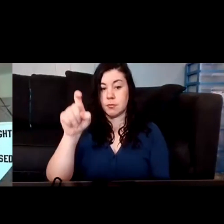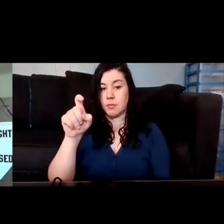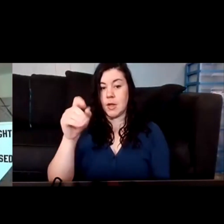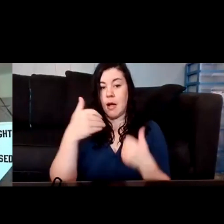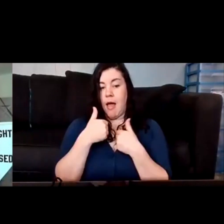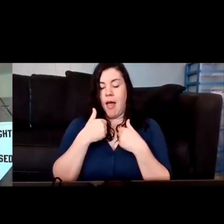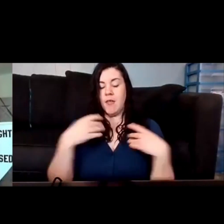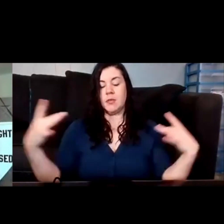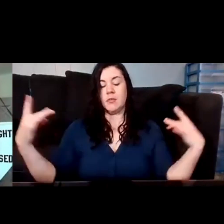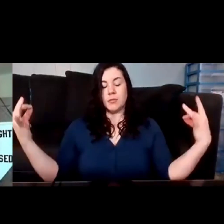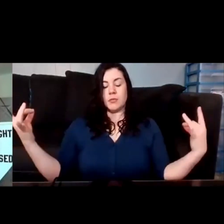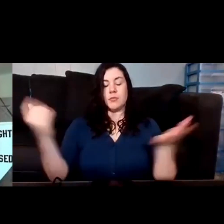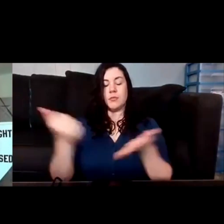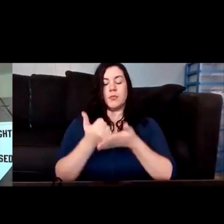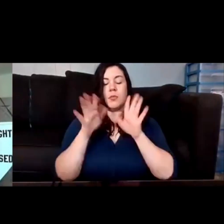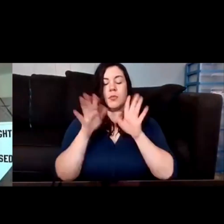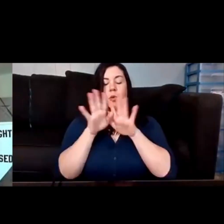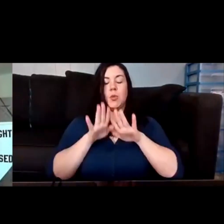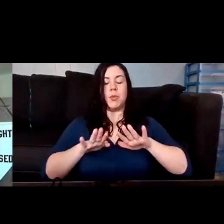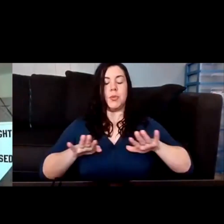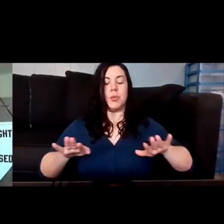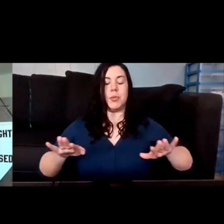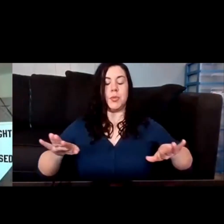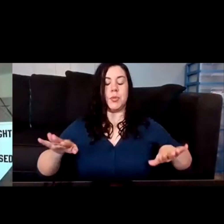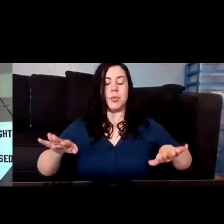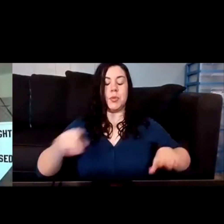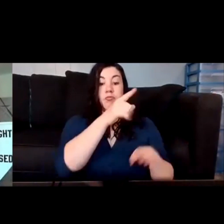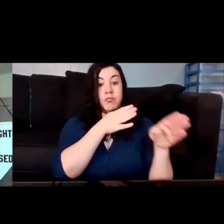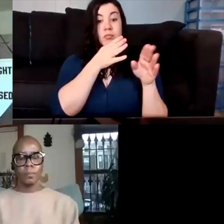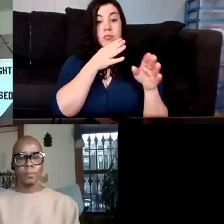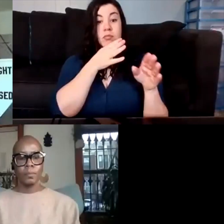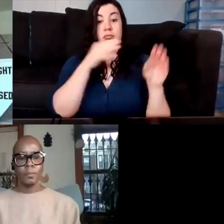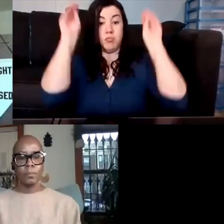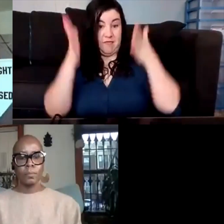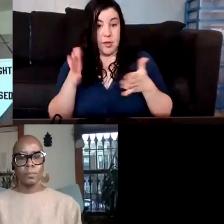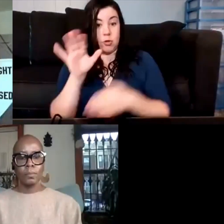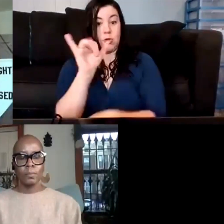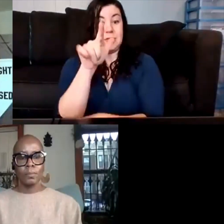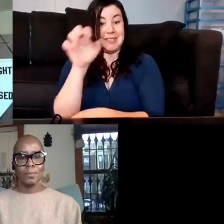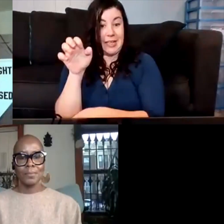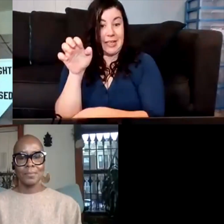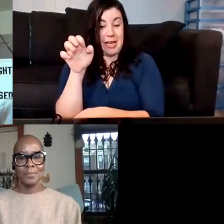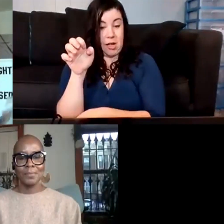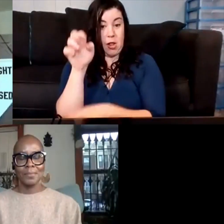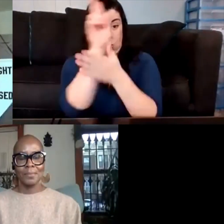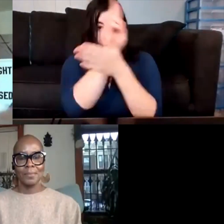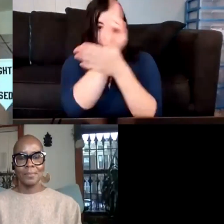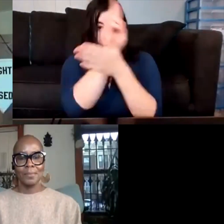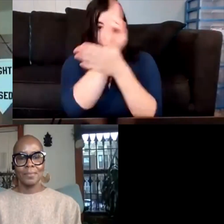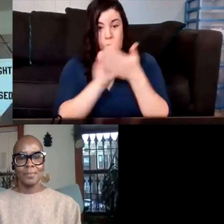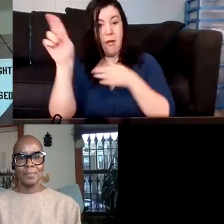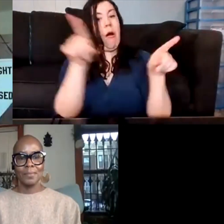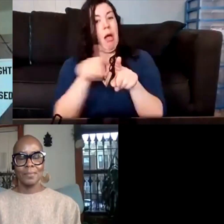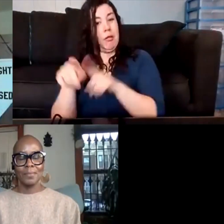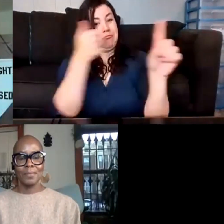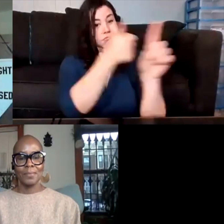keep us grounded. She is a professor at Yale University, and she also is a dancer and a yogi. So she's going